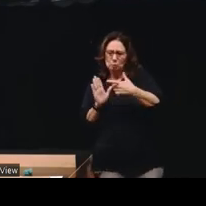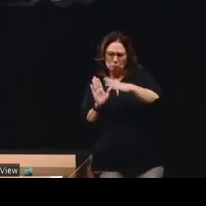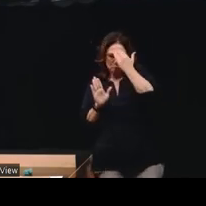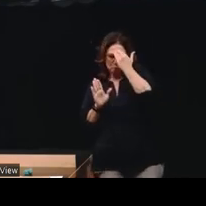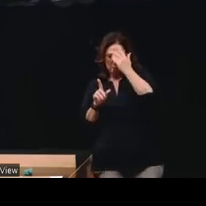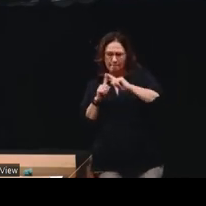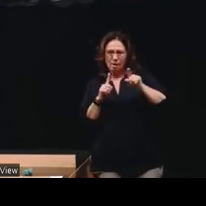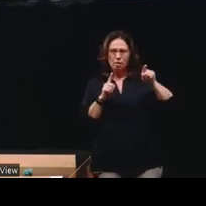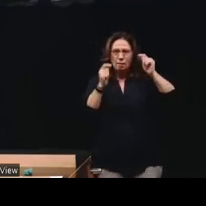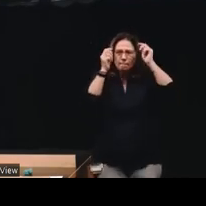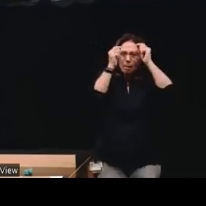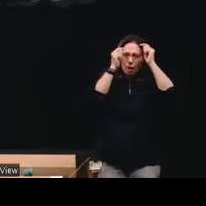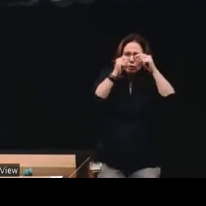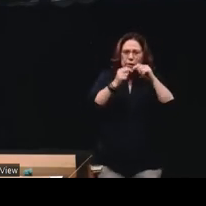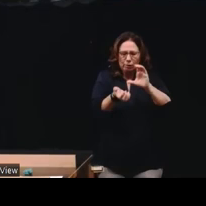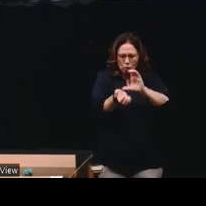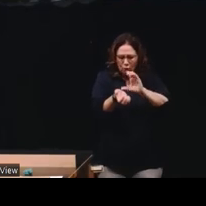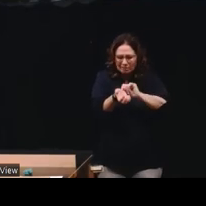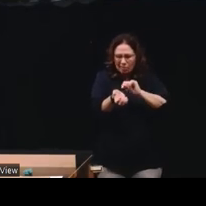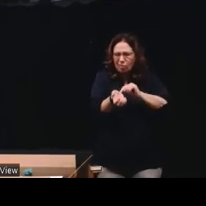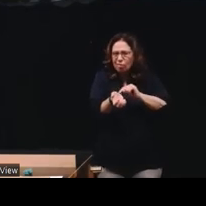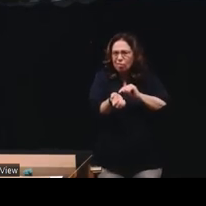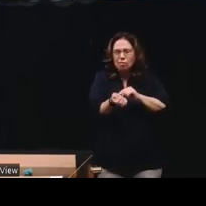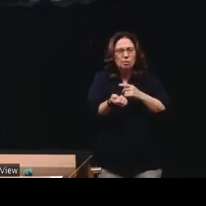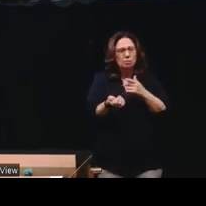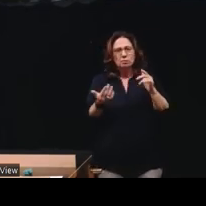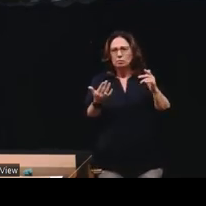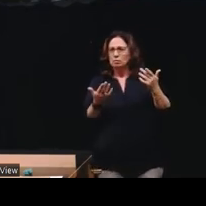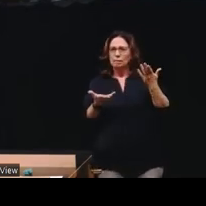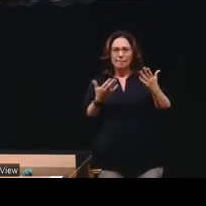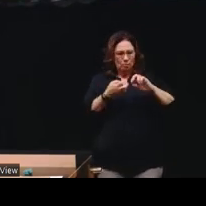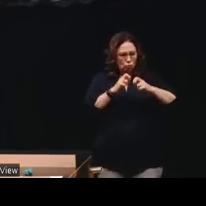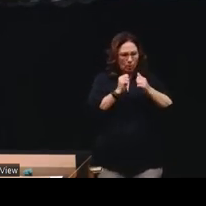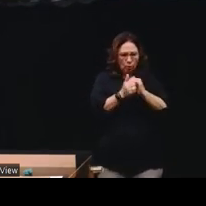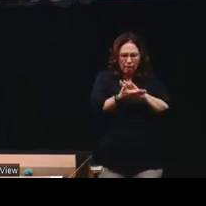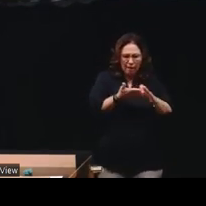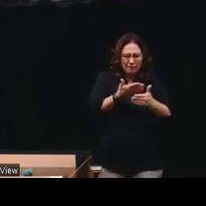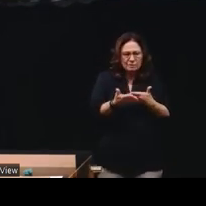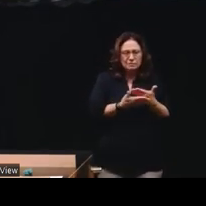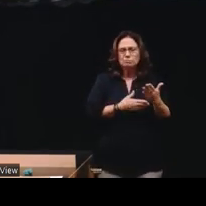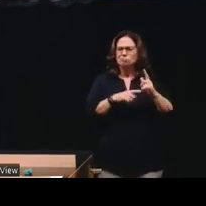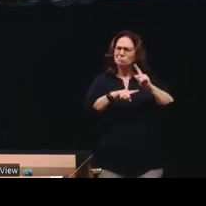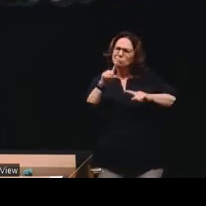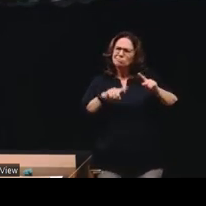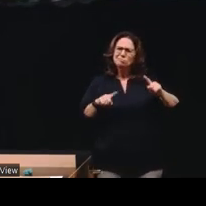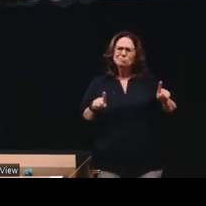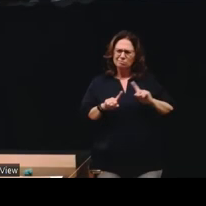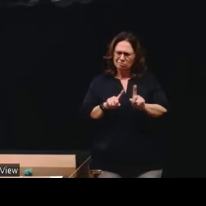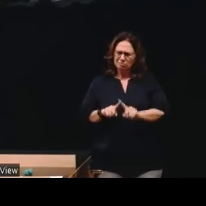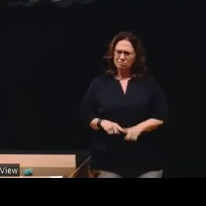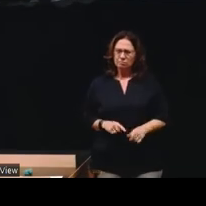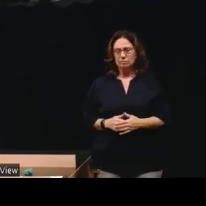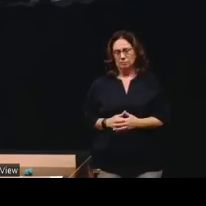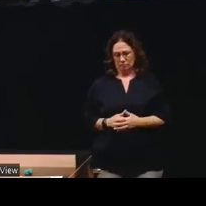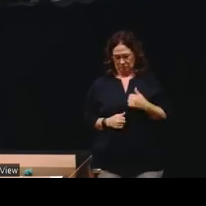about their migraines or their carpal tunnel that might relate to paresthesias in their hand and a range of other things? We can